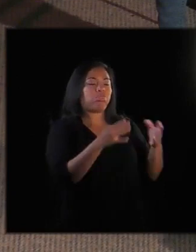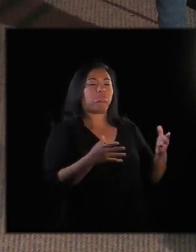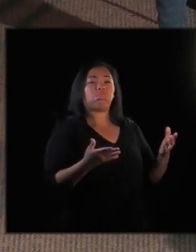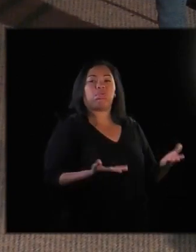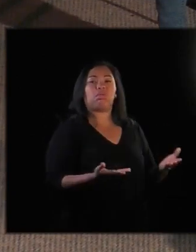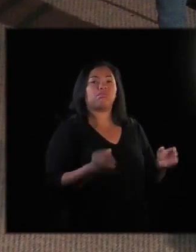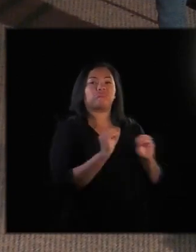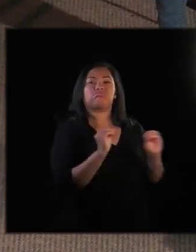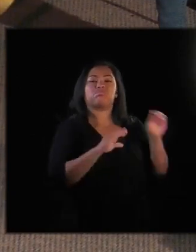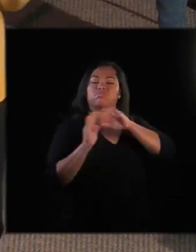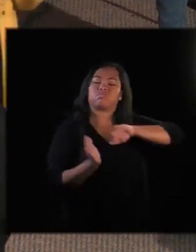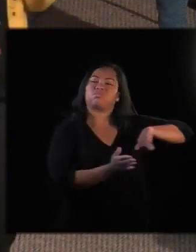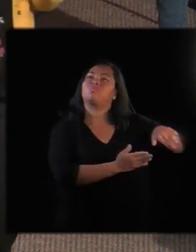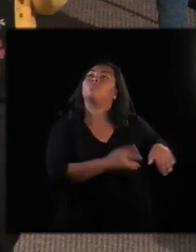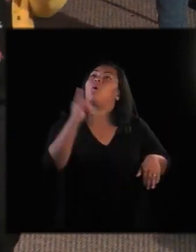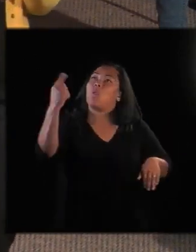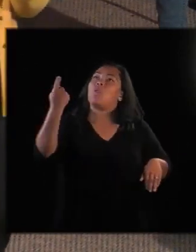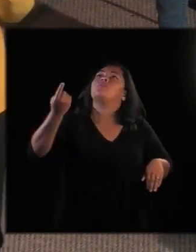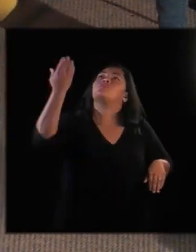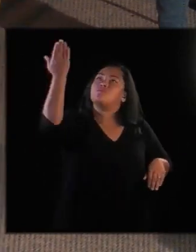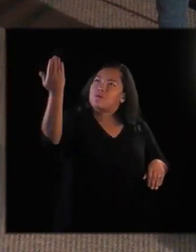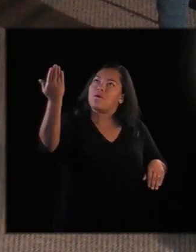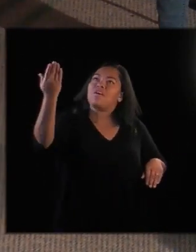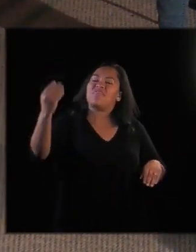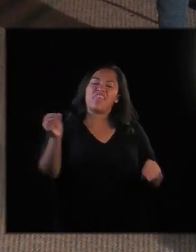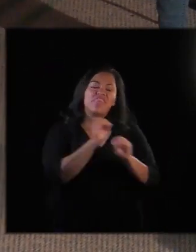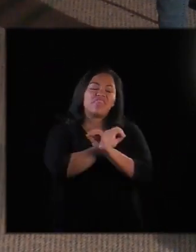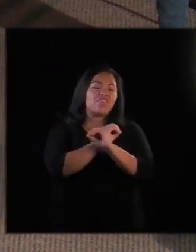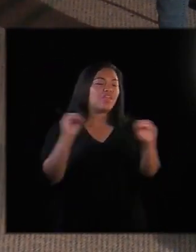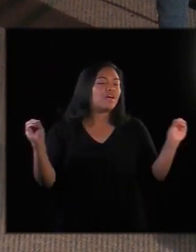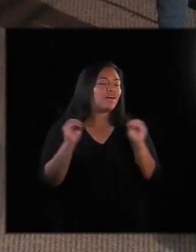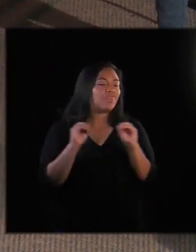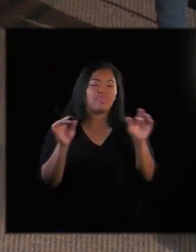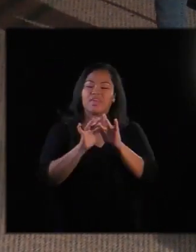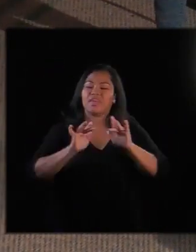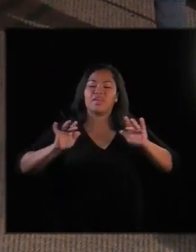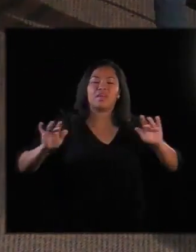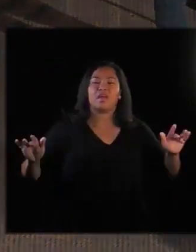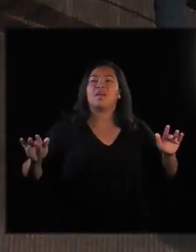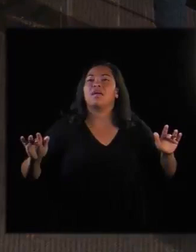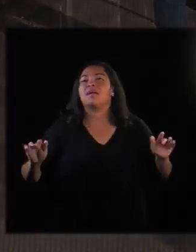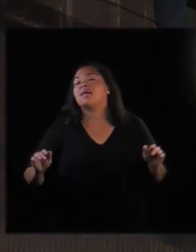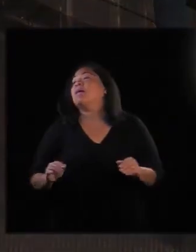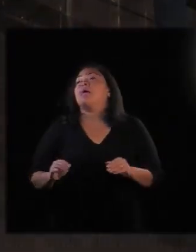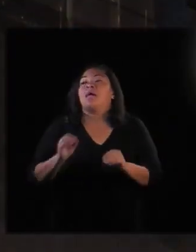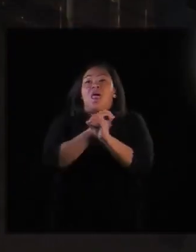nothing better than you, Lord. There's nothing.